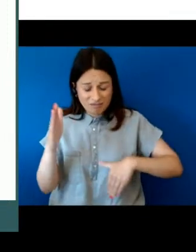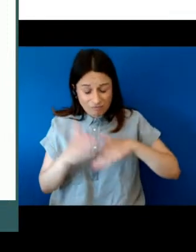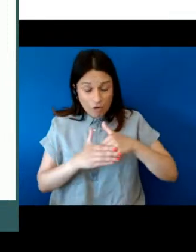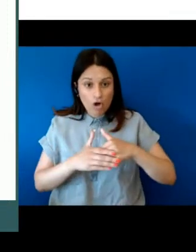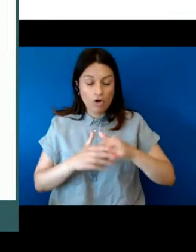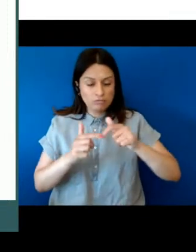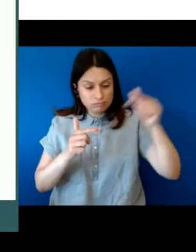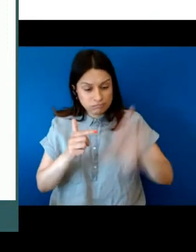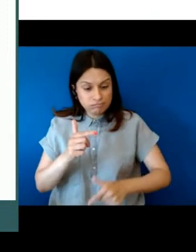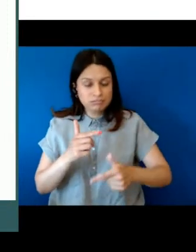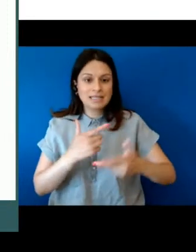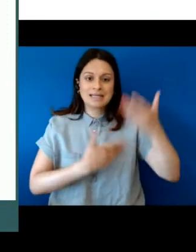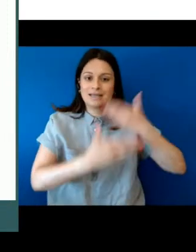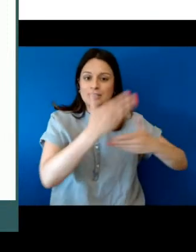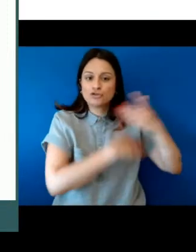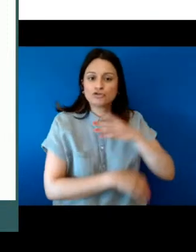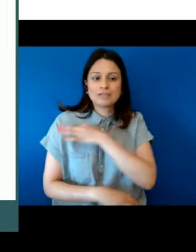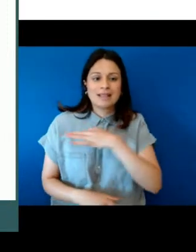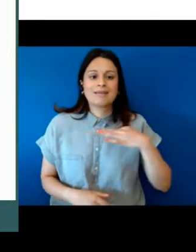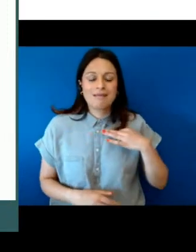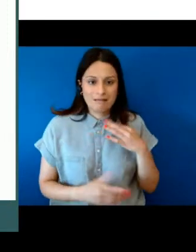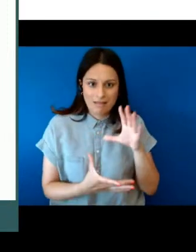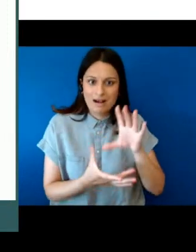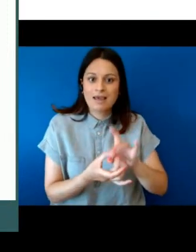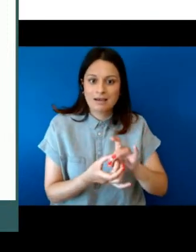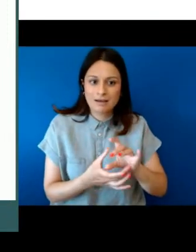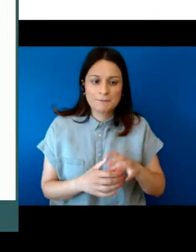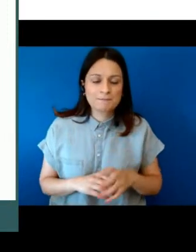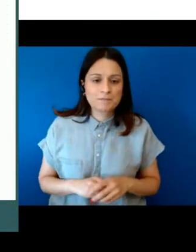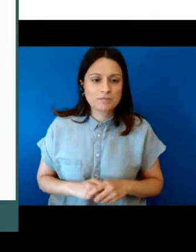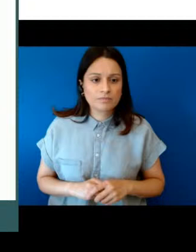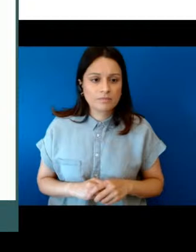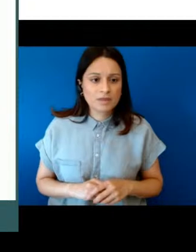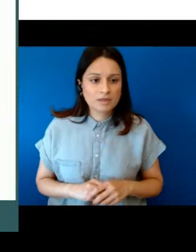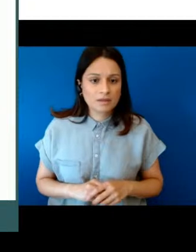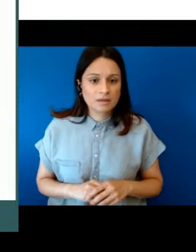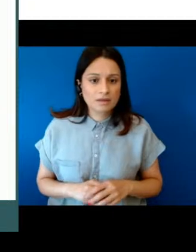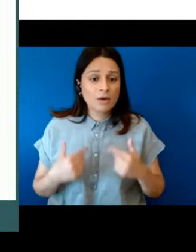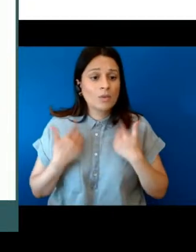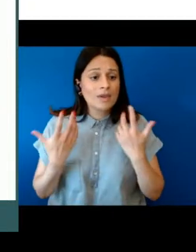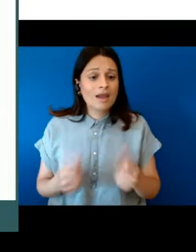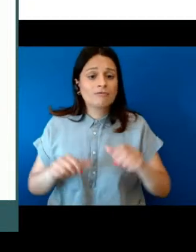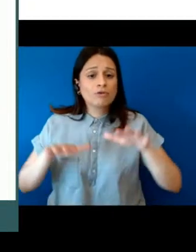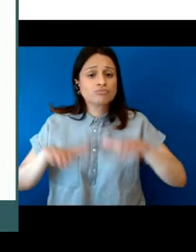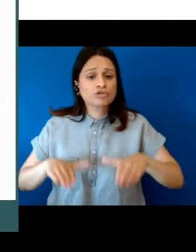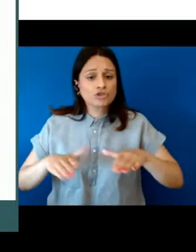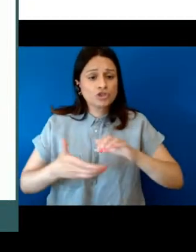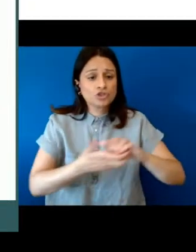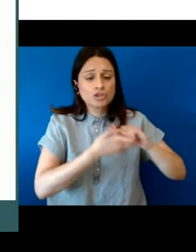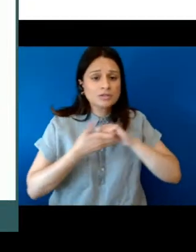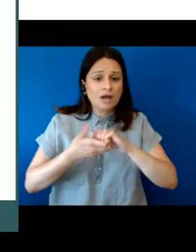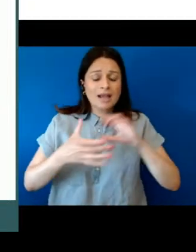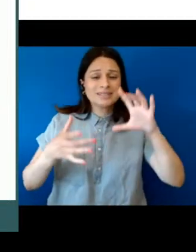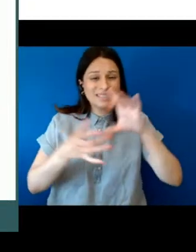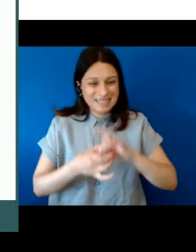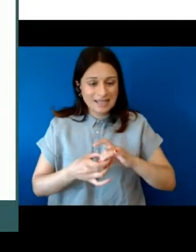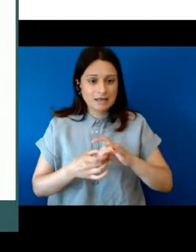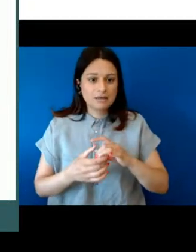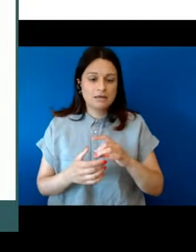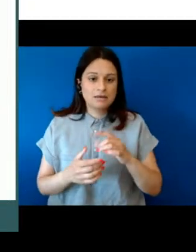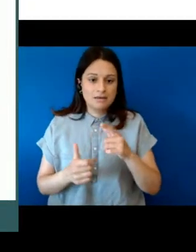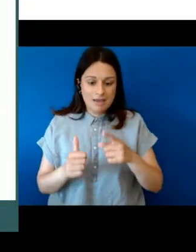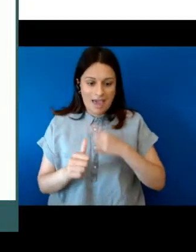important. And we have a British Society of Allergy and Clinical Immunology, and they have a primary